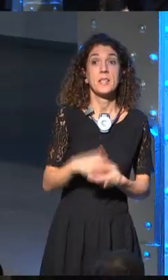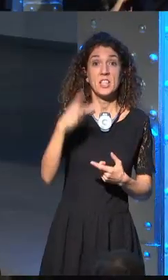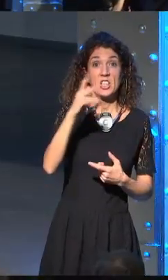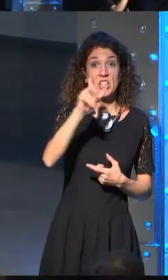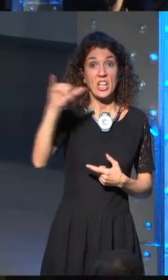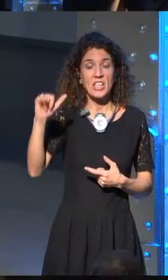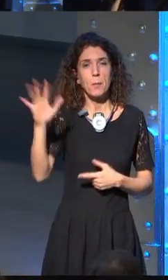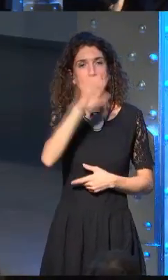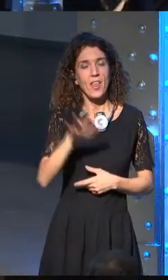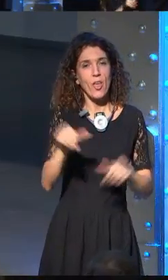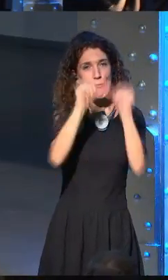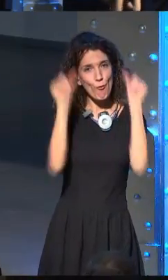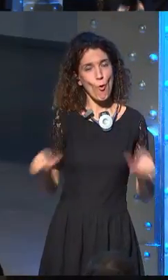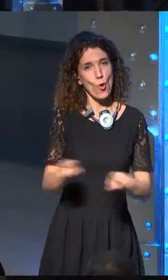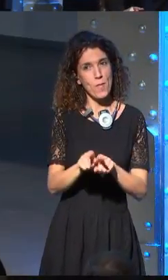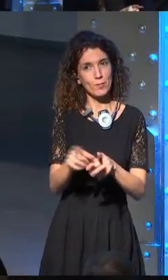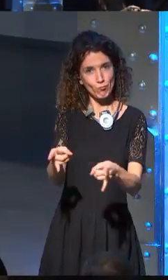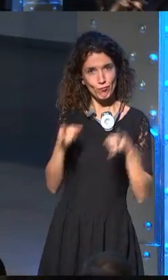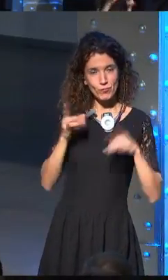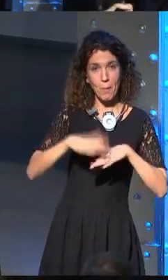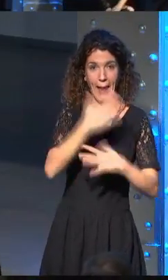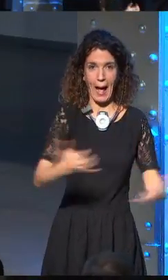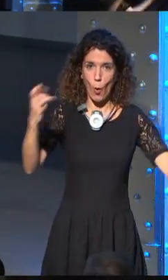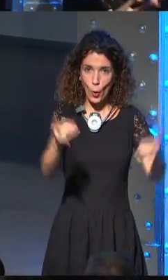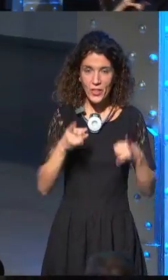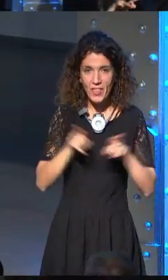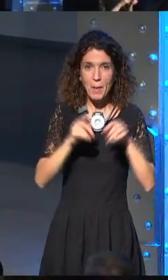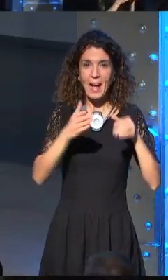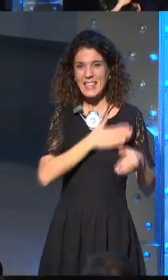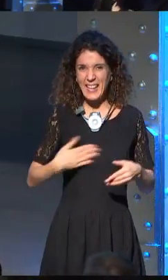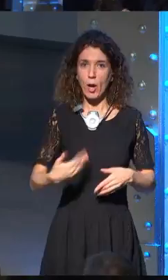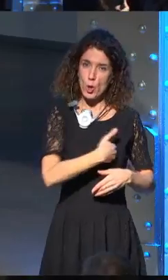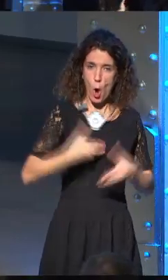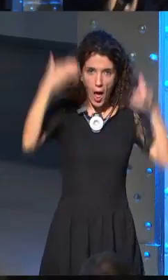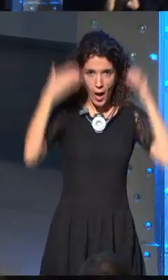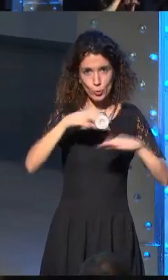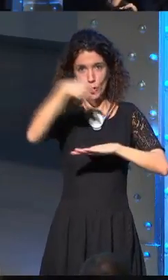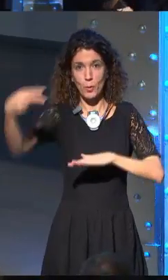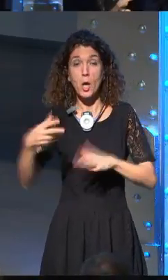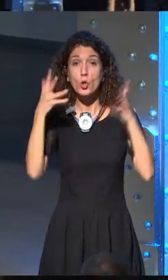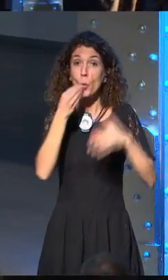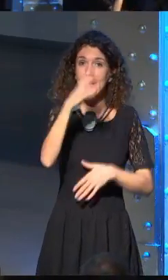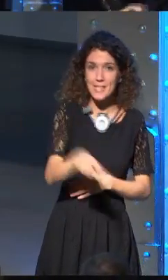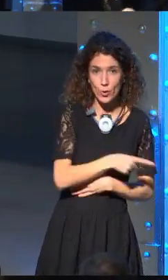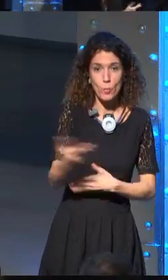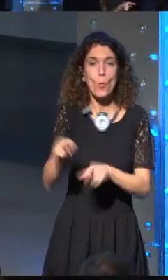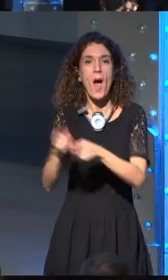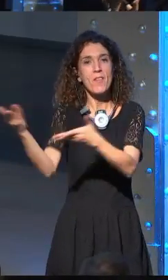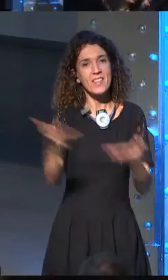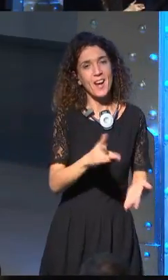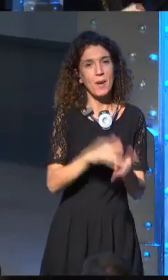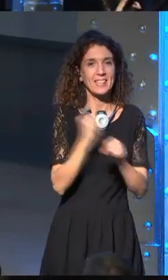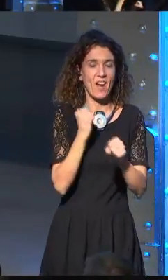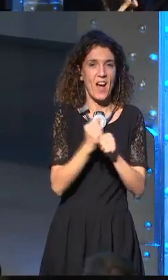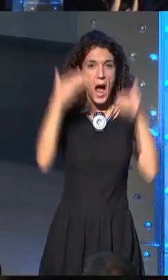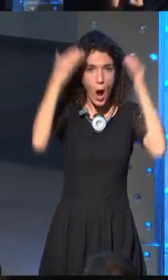Mr. Kelly, it doesn't seem a very appealing way to invite the audience to become astronauts. I don't know whether this is a